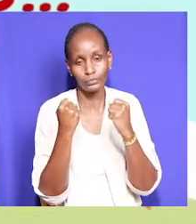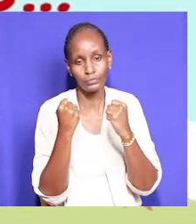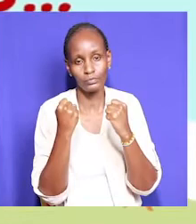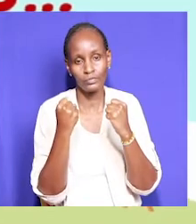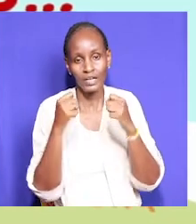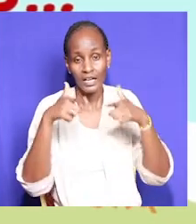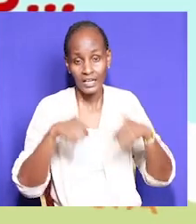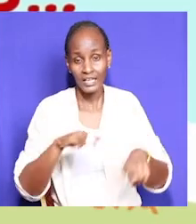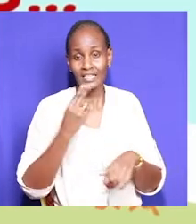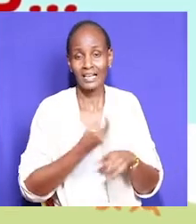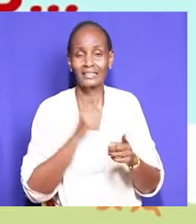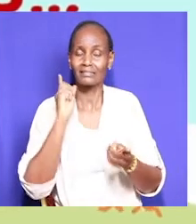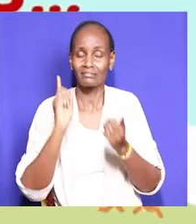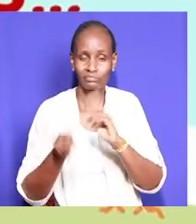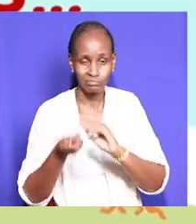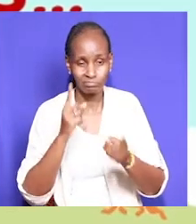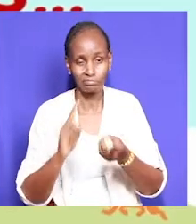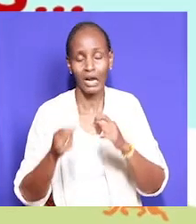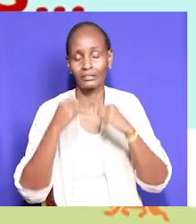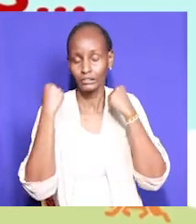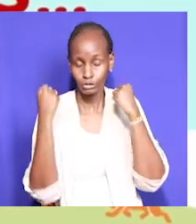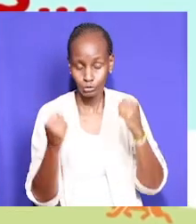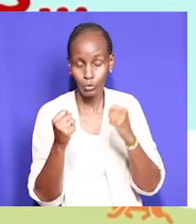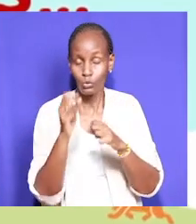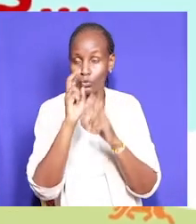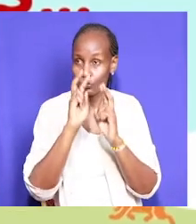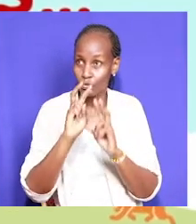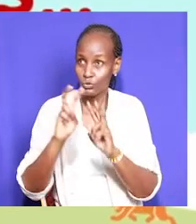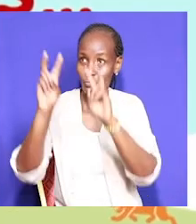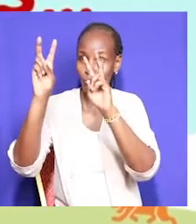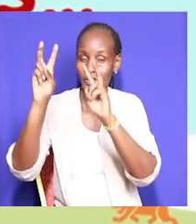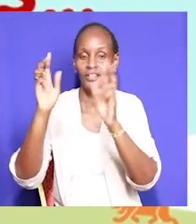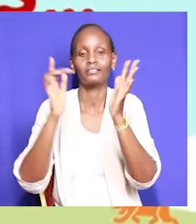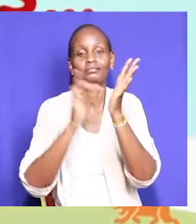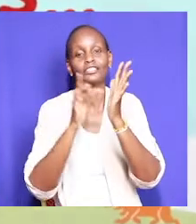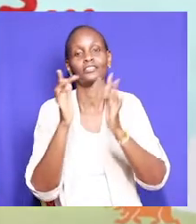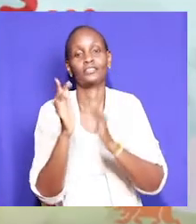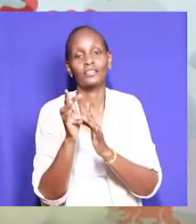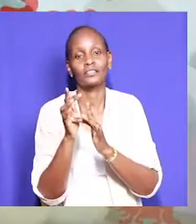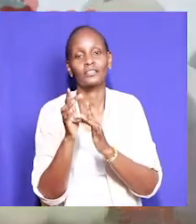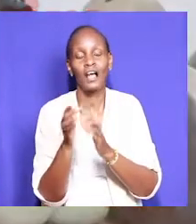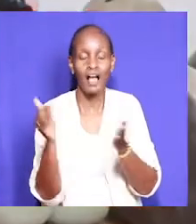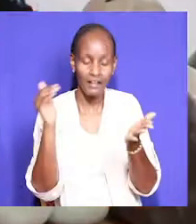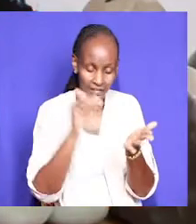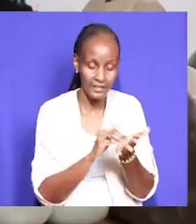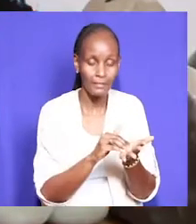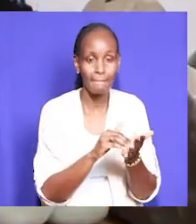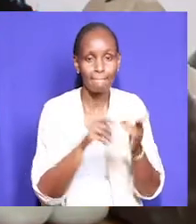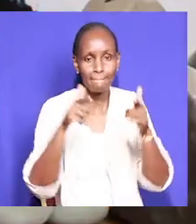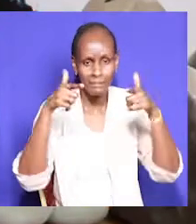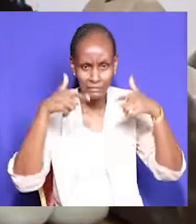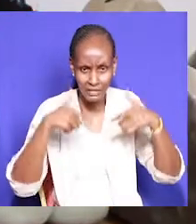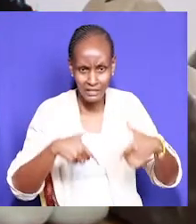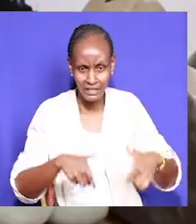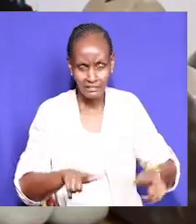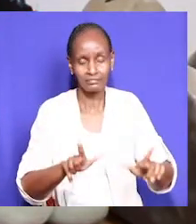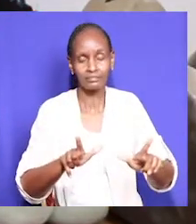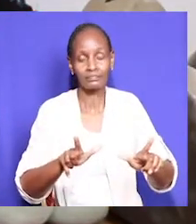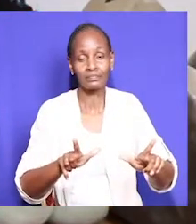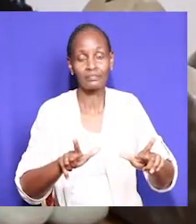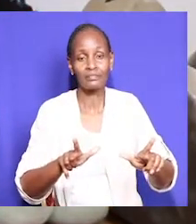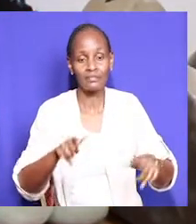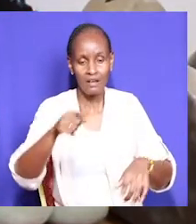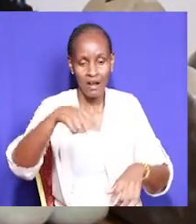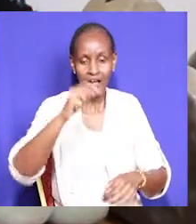run with endurance, looking unto Jesus. One more time, let's say it together. Let us